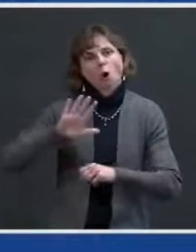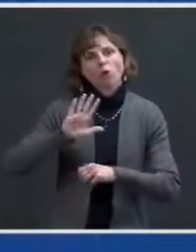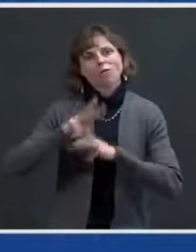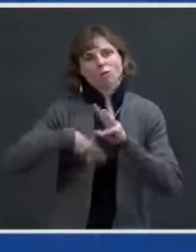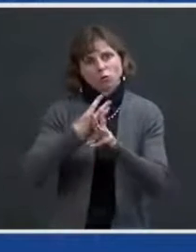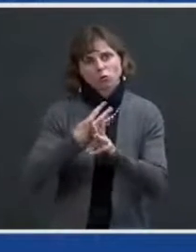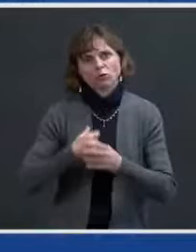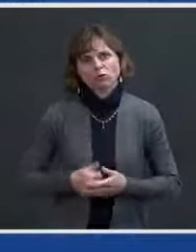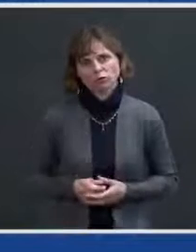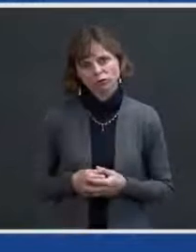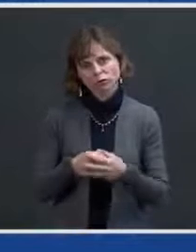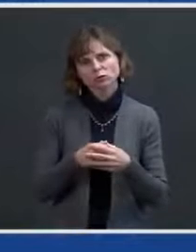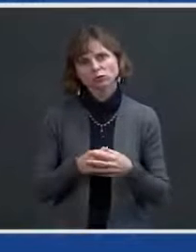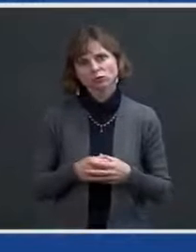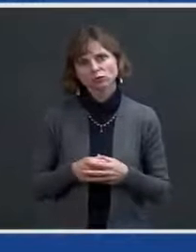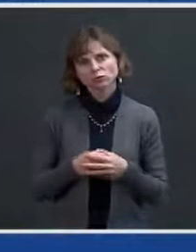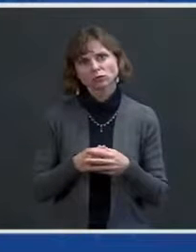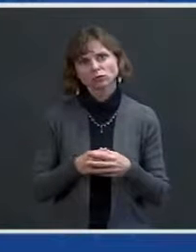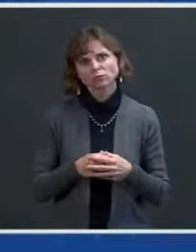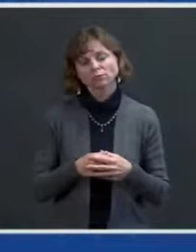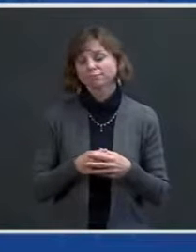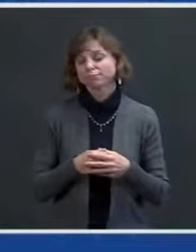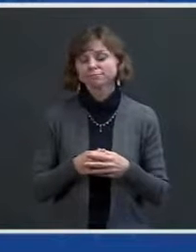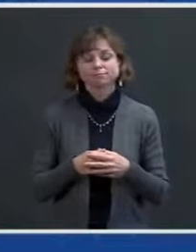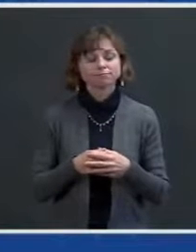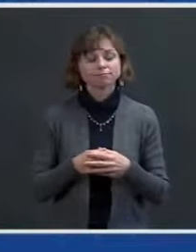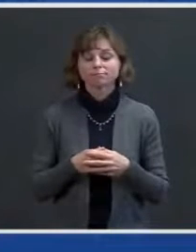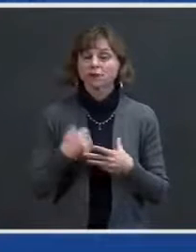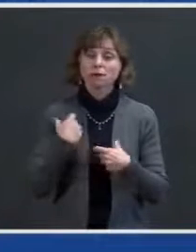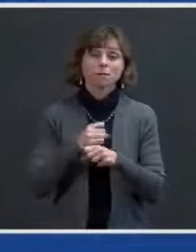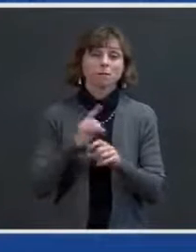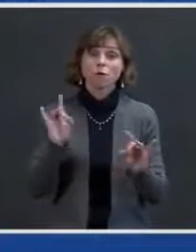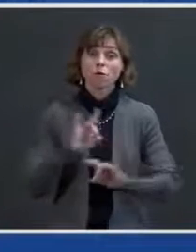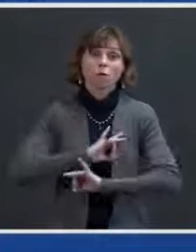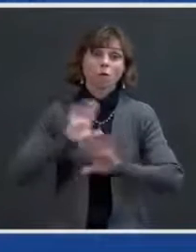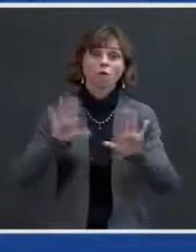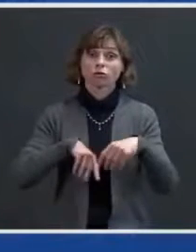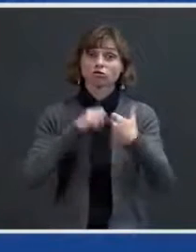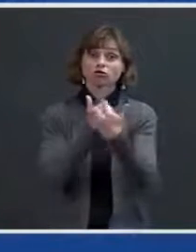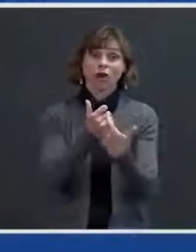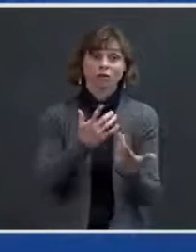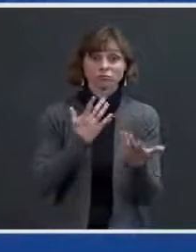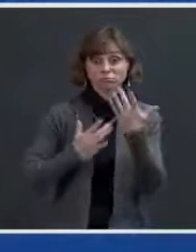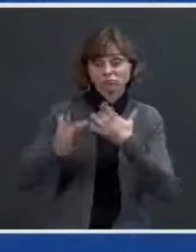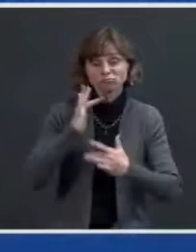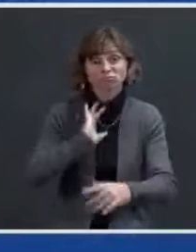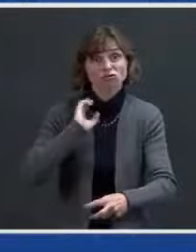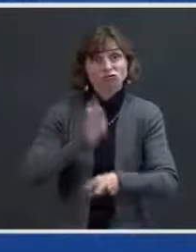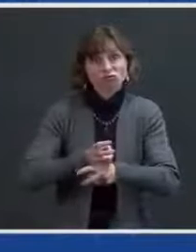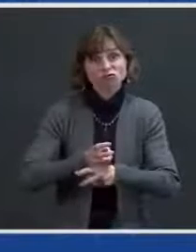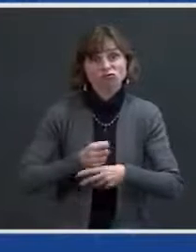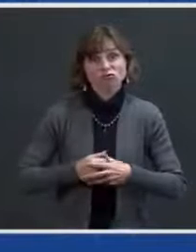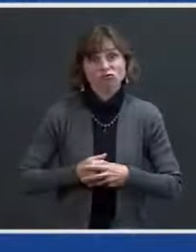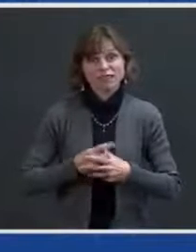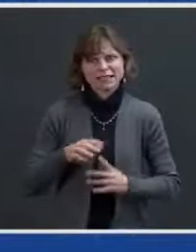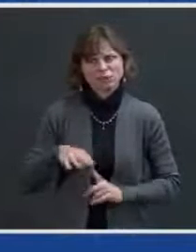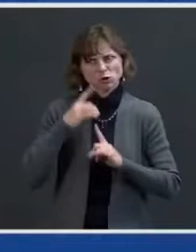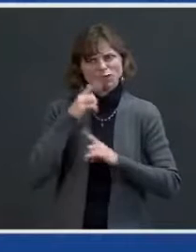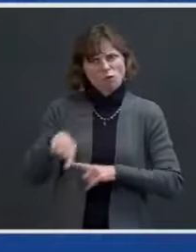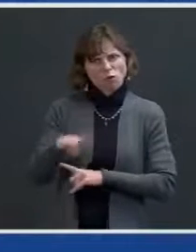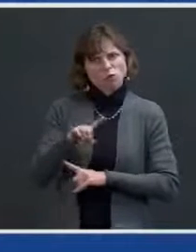community. It has created profound challenges and hardships, especially for our most vulnerable